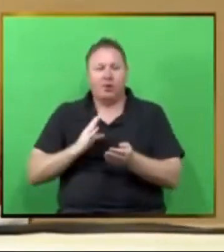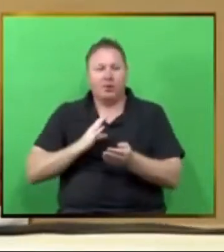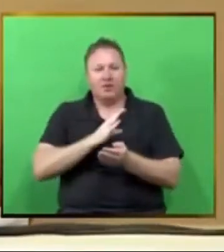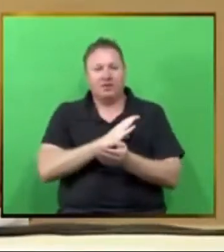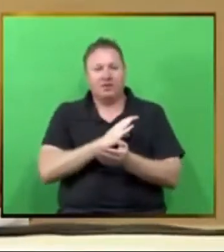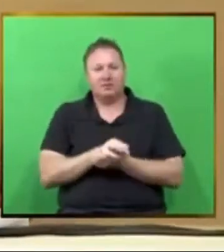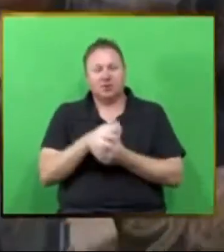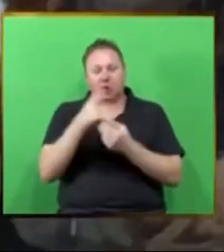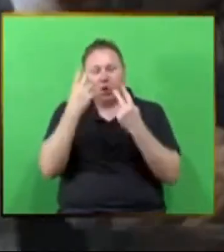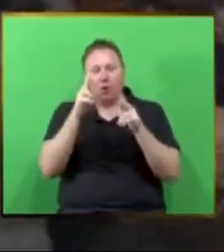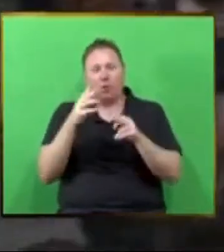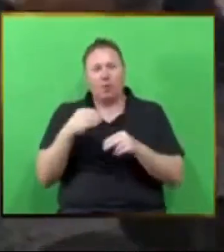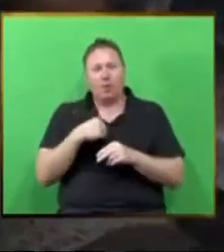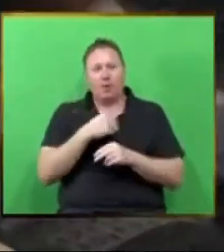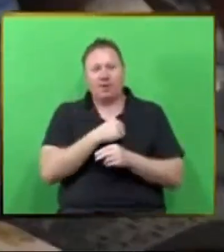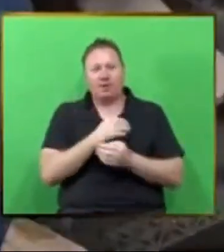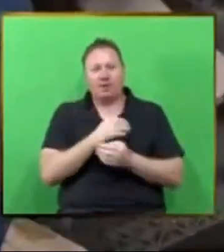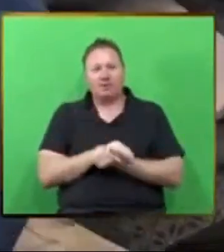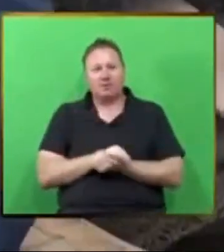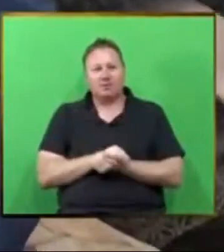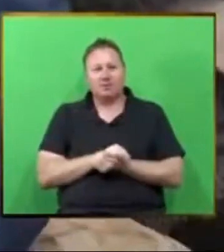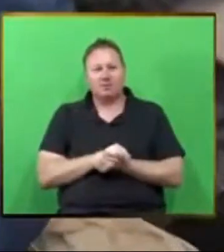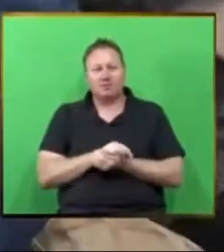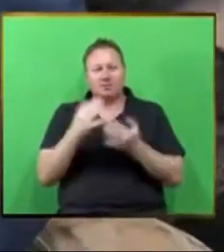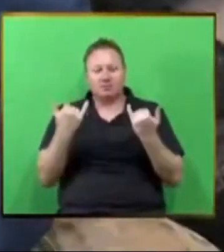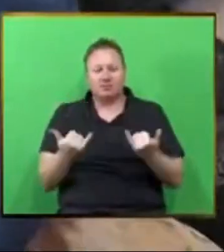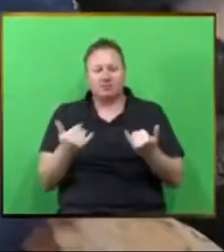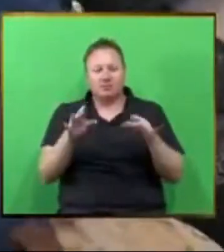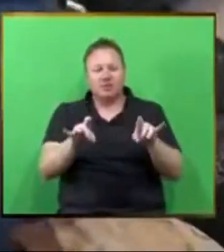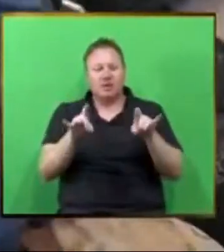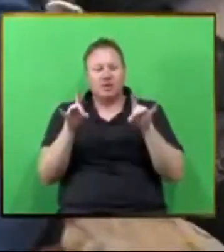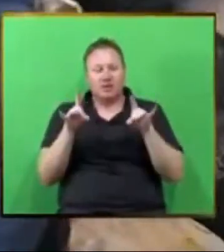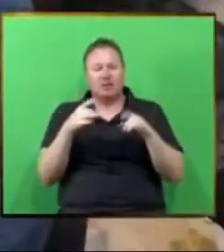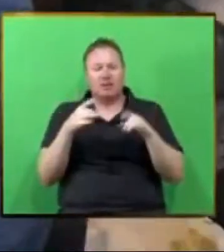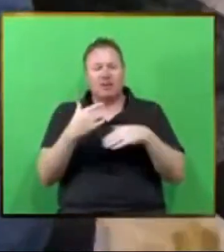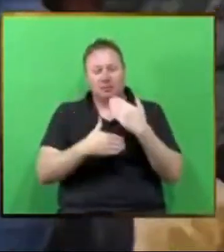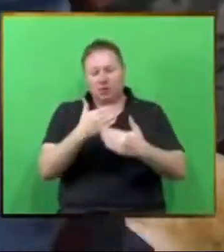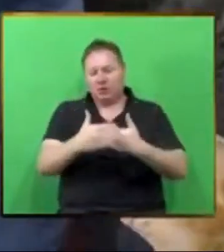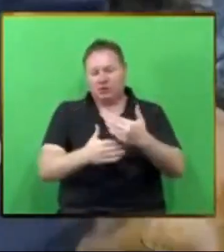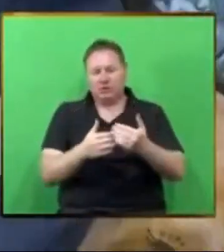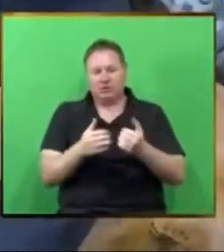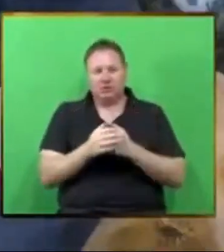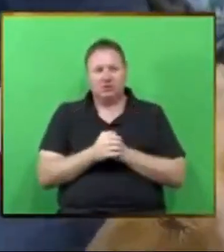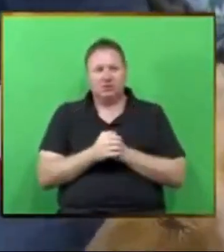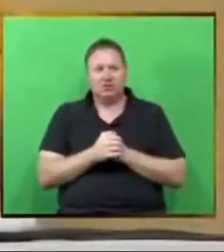Honorable members, I will now suspend proceedings